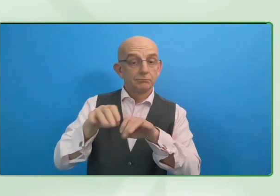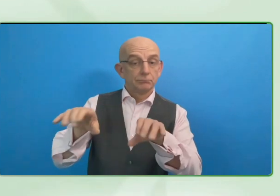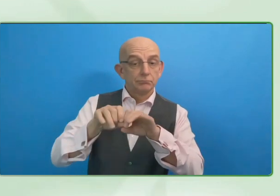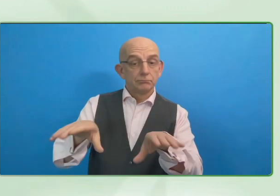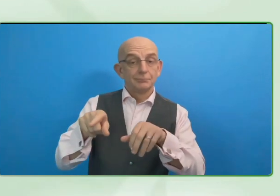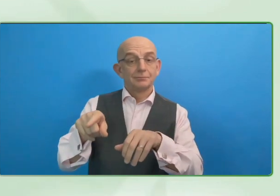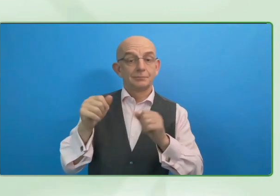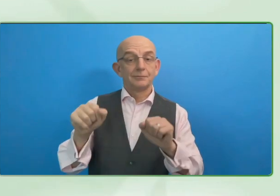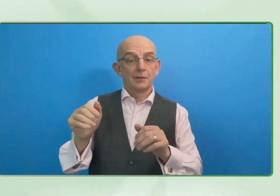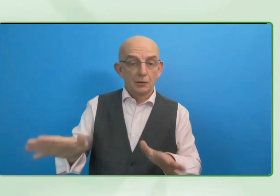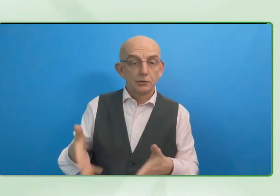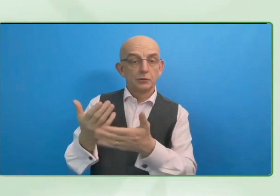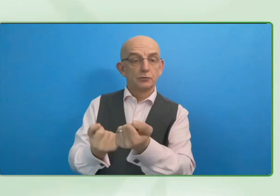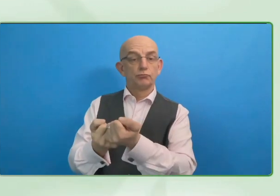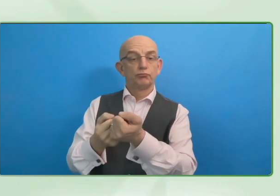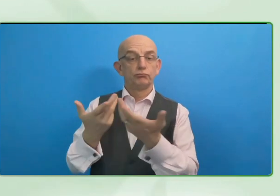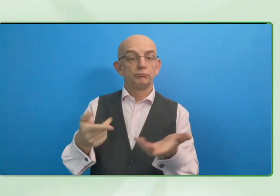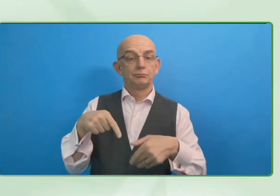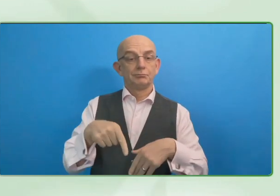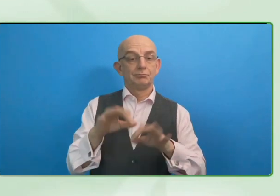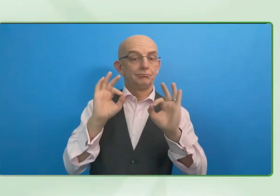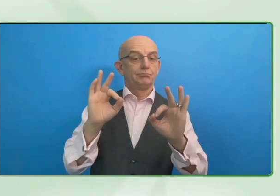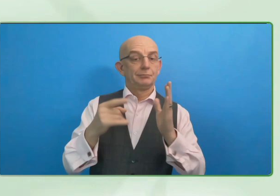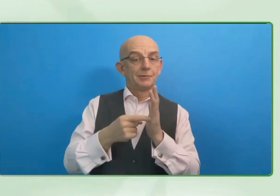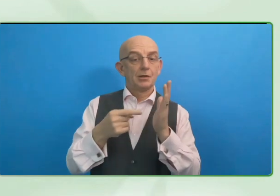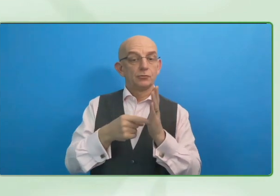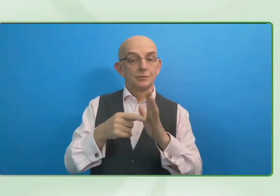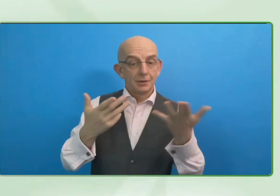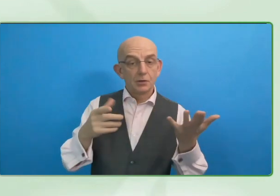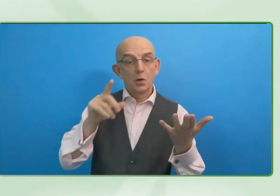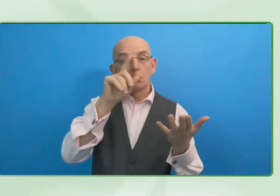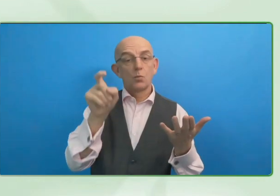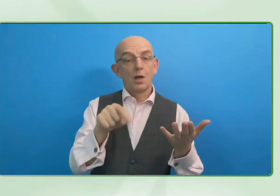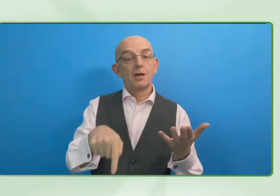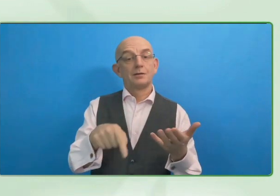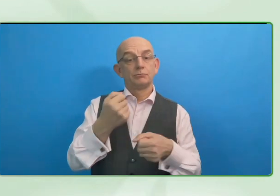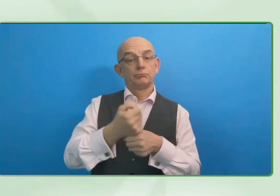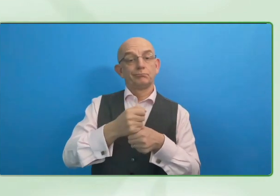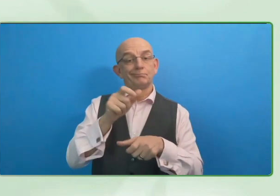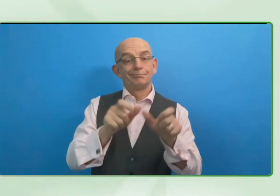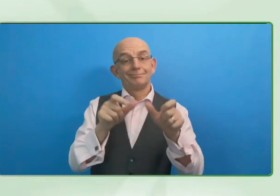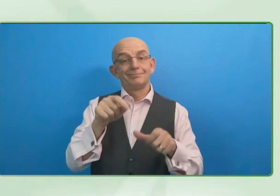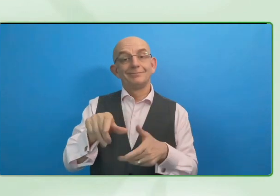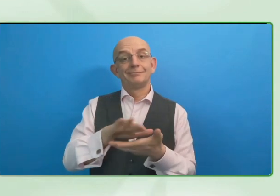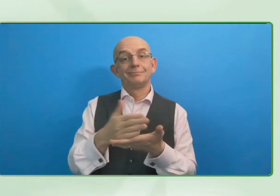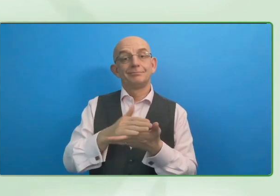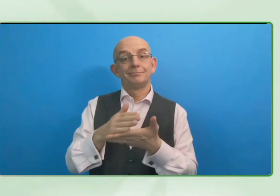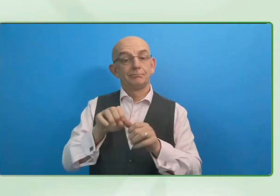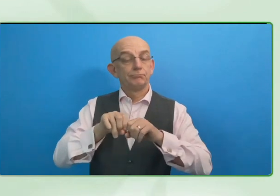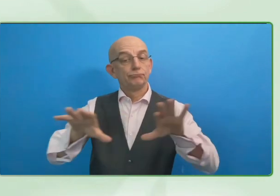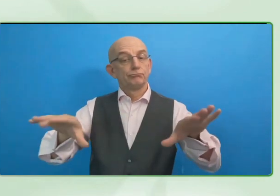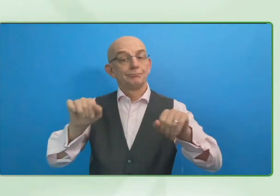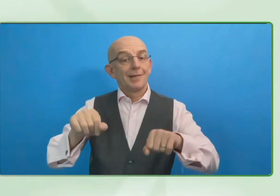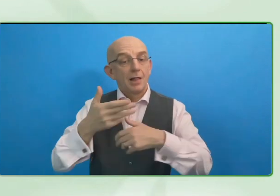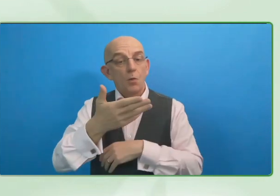they are professionals in interpretation, in communication with deaf community, in all of this together,